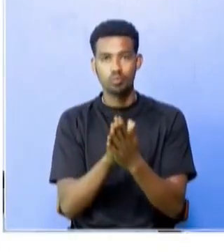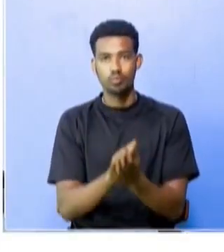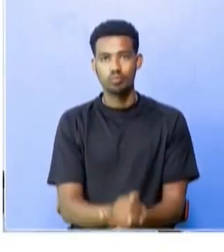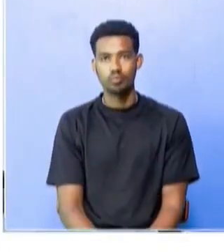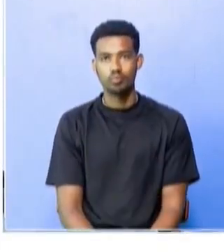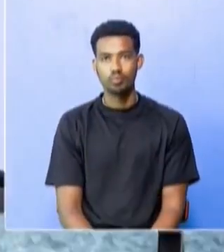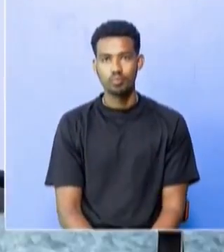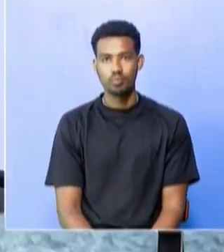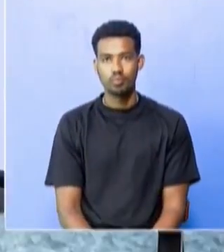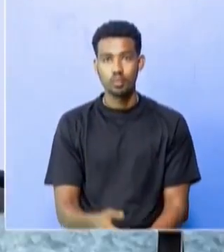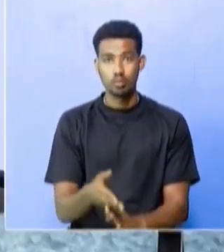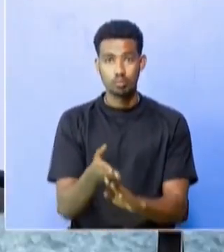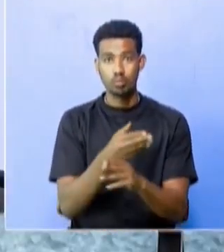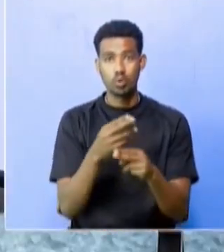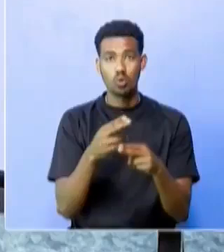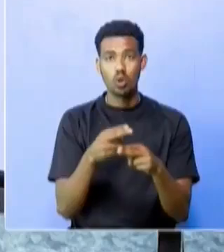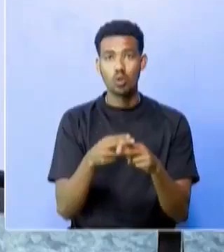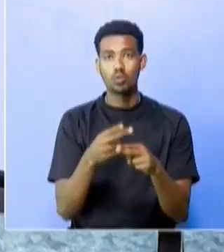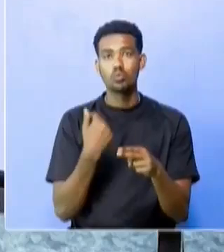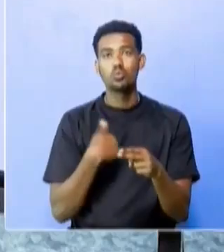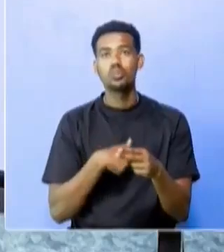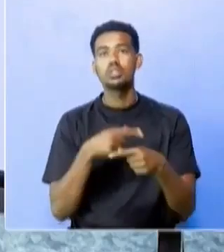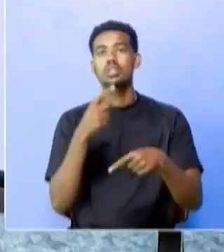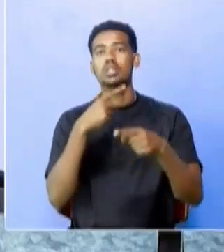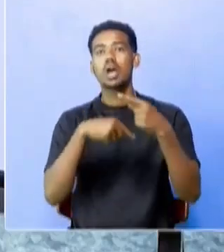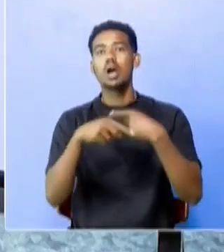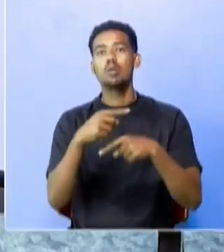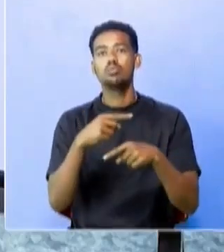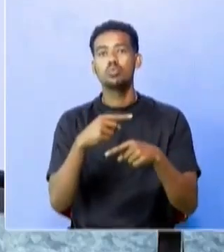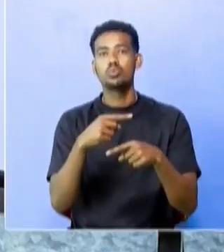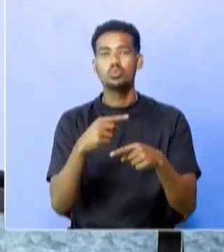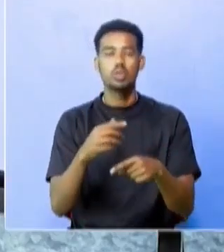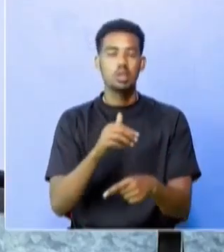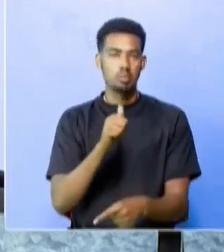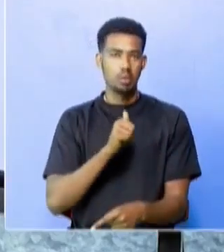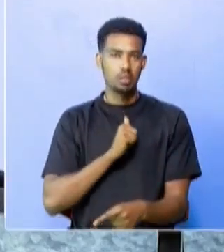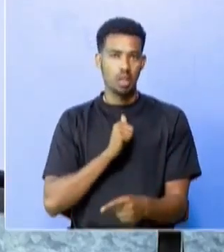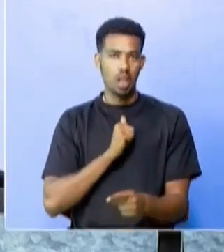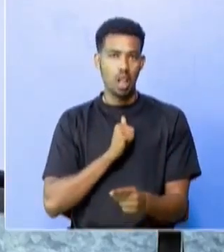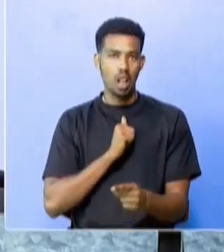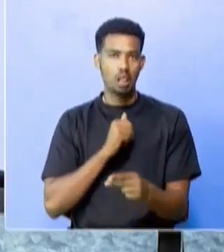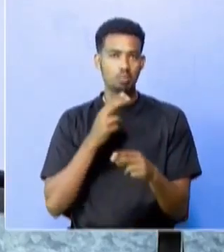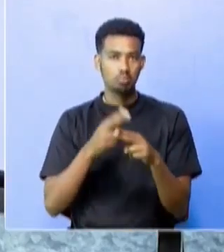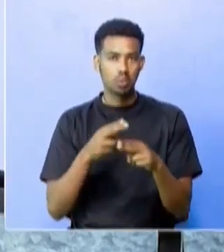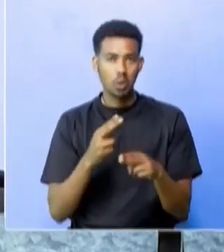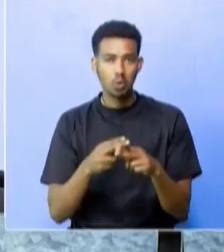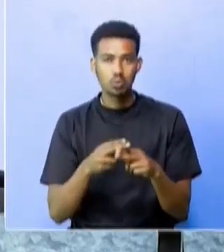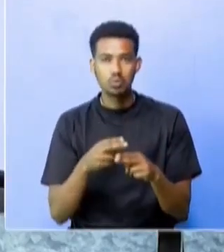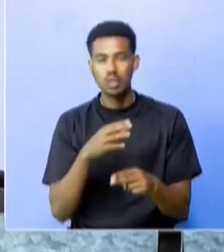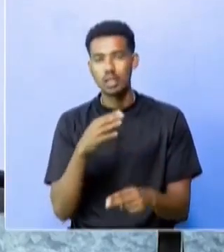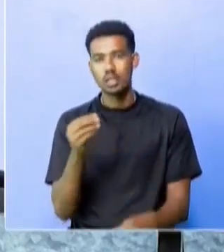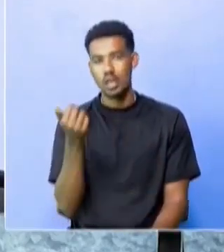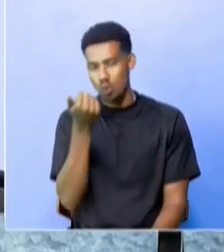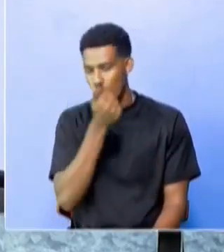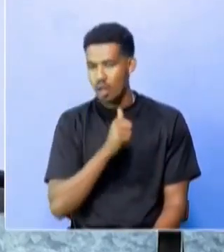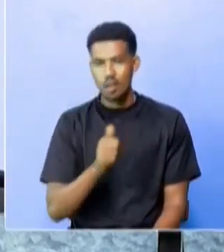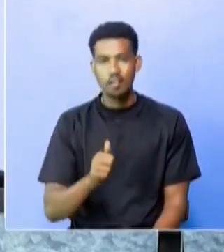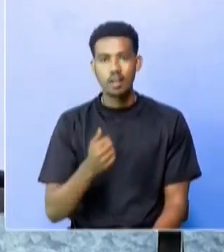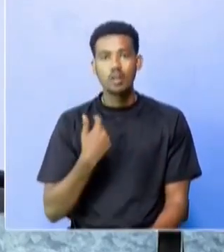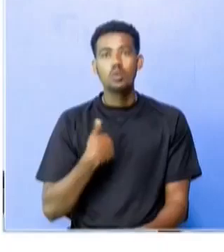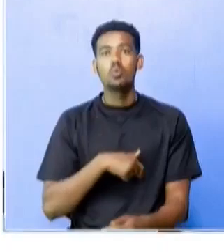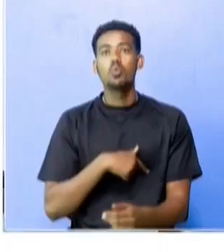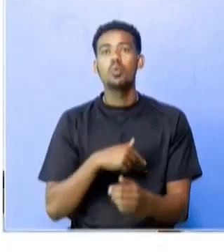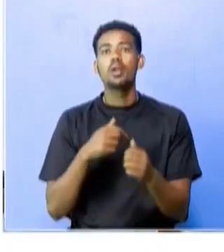So when we come to pronoun, personal pronoun and whatever. So, and